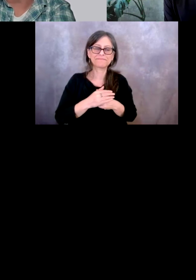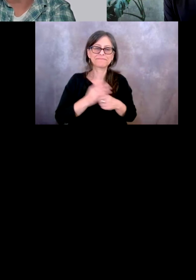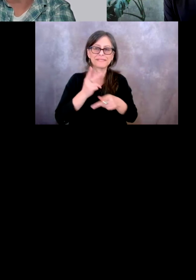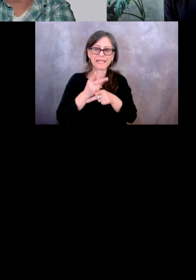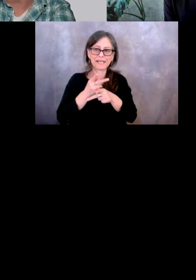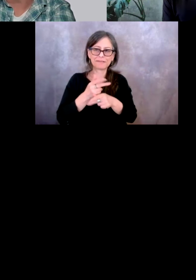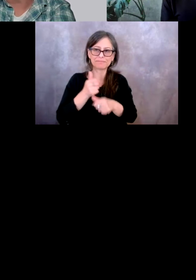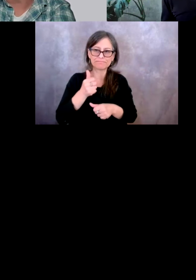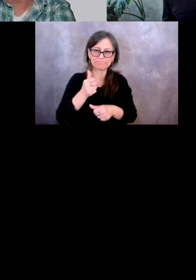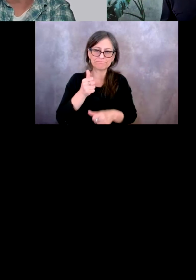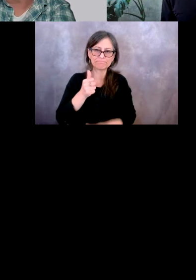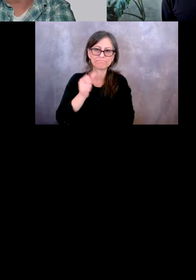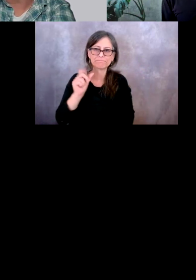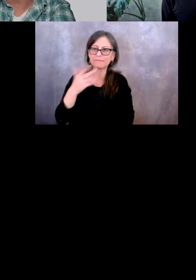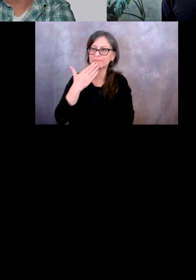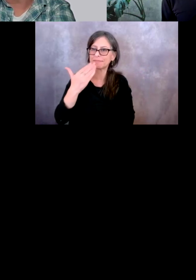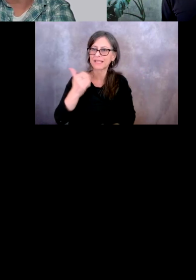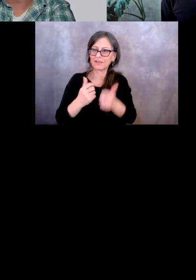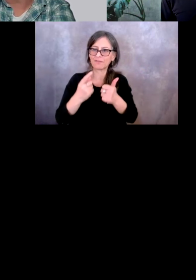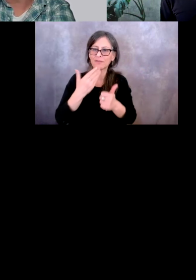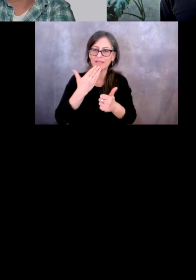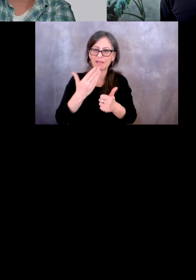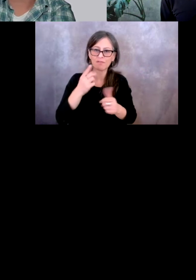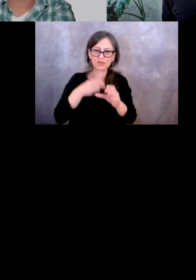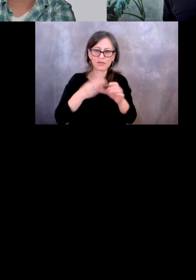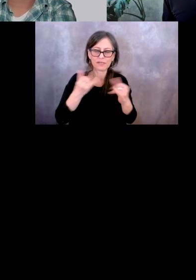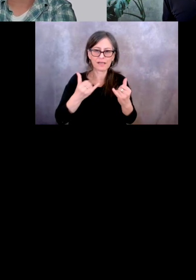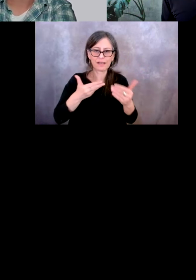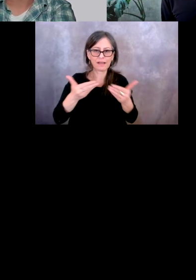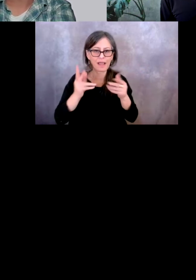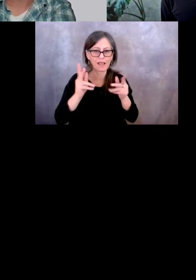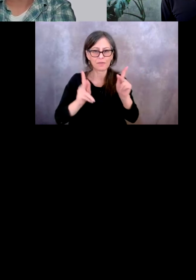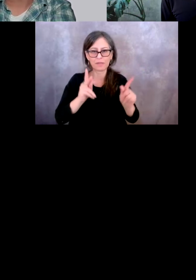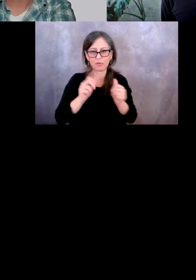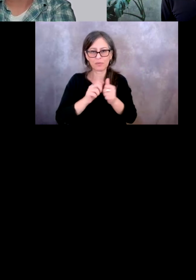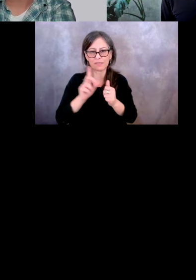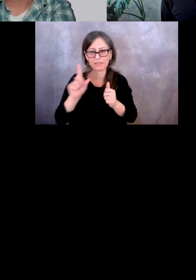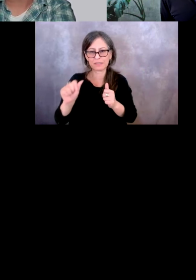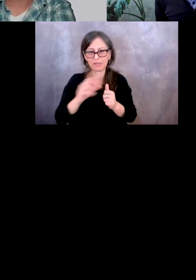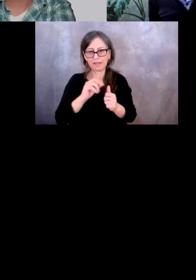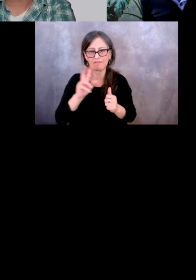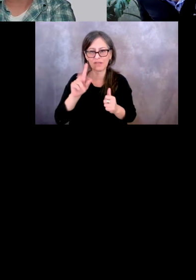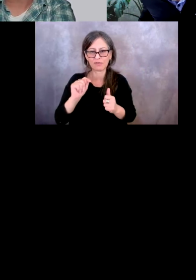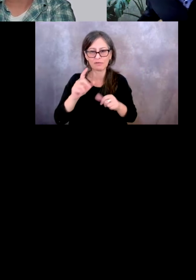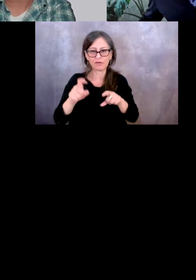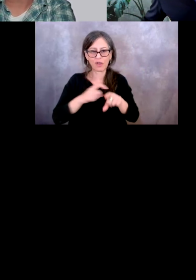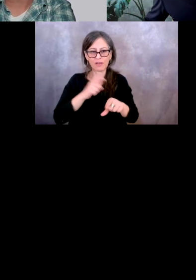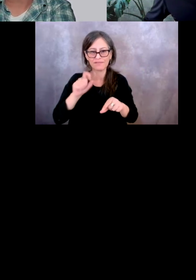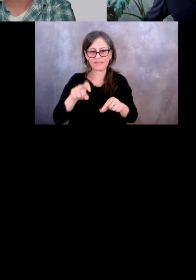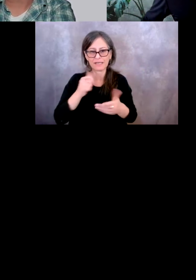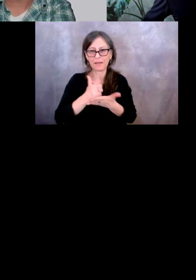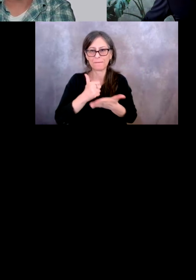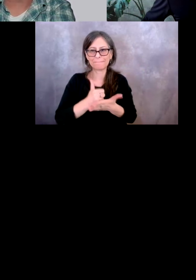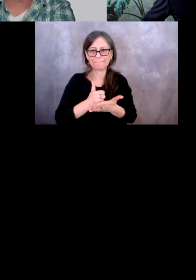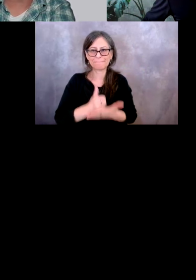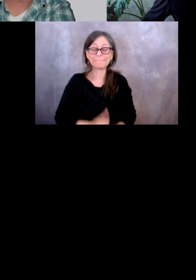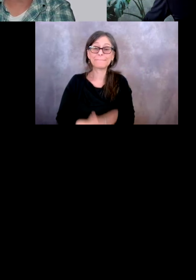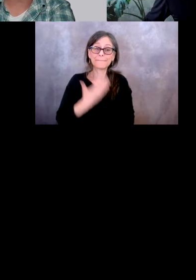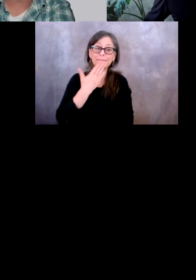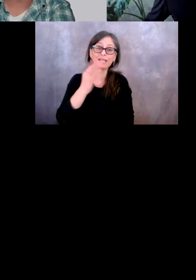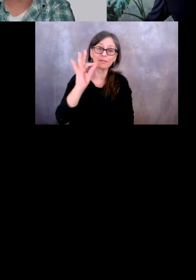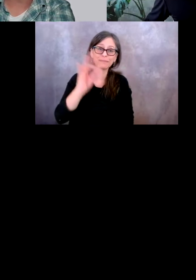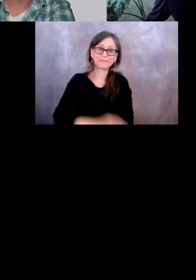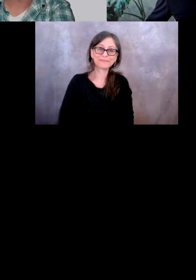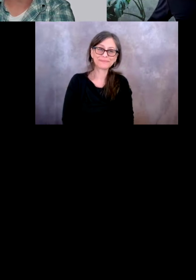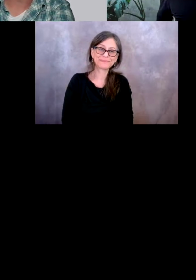you. Awesome. Thank you again, everybody, for joining today. Hire veterans, people with disabilities. Call us if you need help. Thanks, Rob.